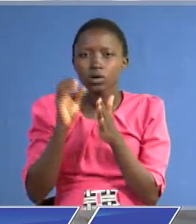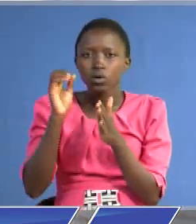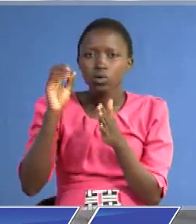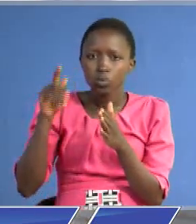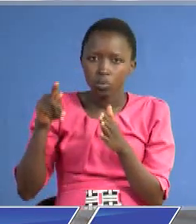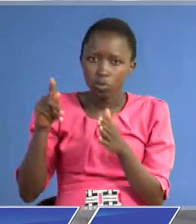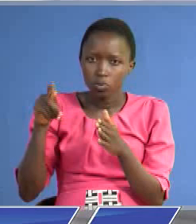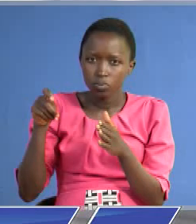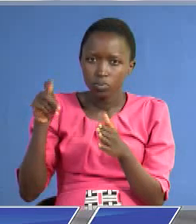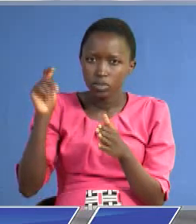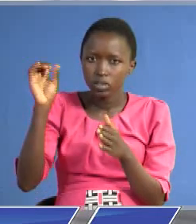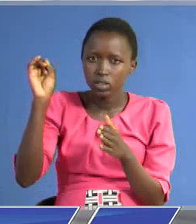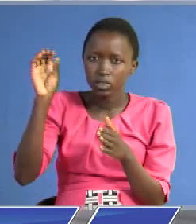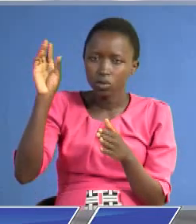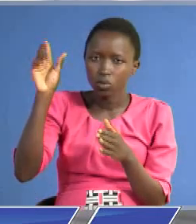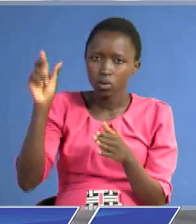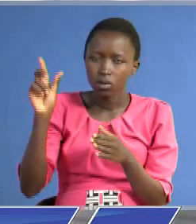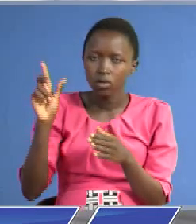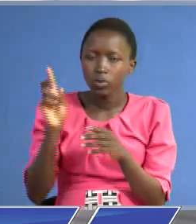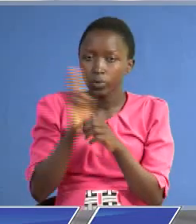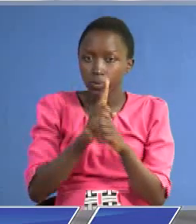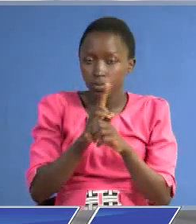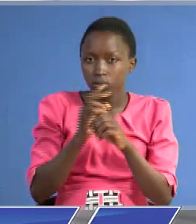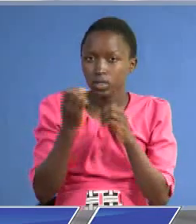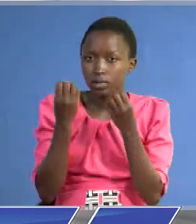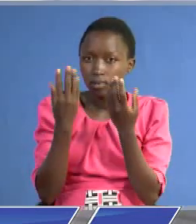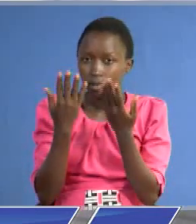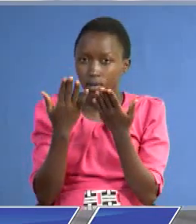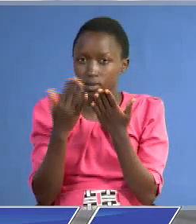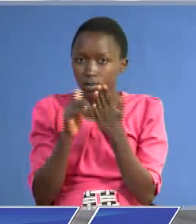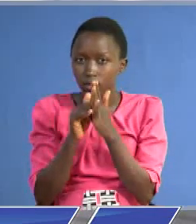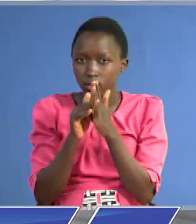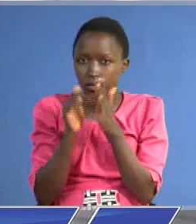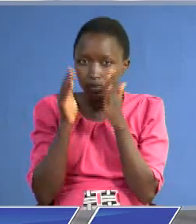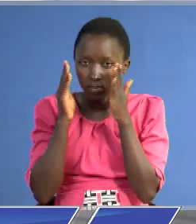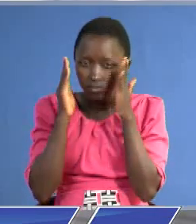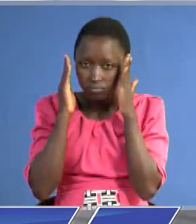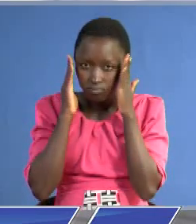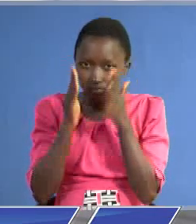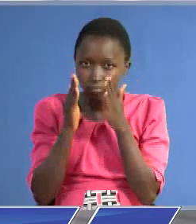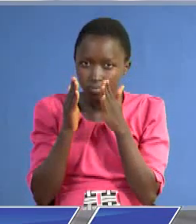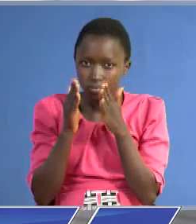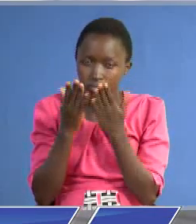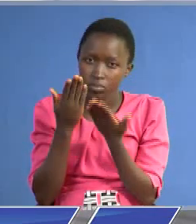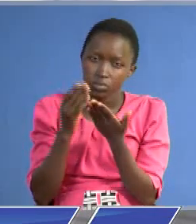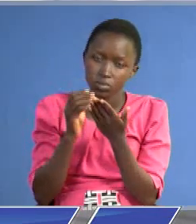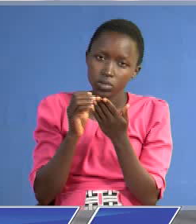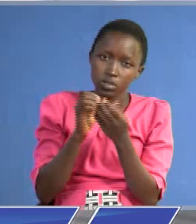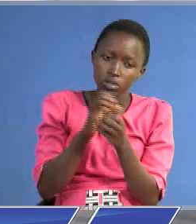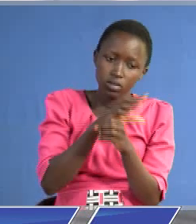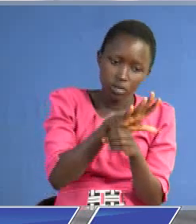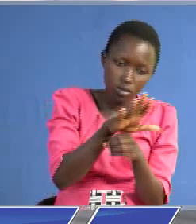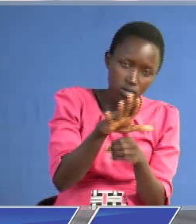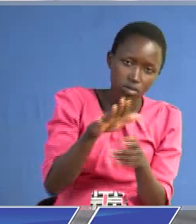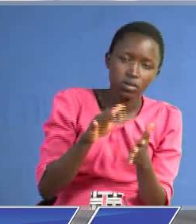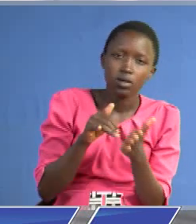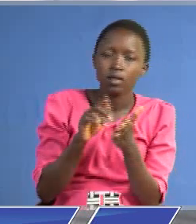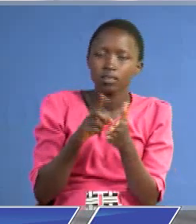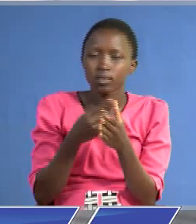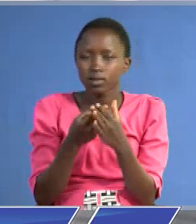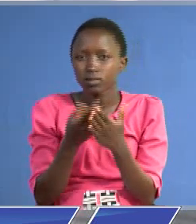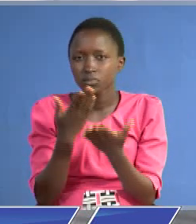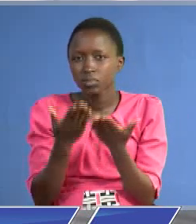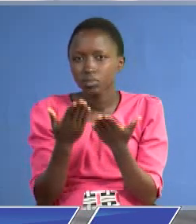light to look into the universe. So there's a limitation in optical astronomy because light can be scattered, light can also